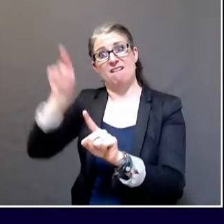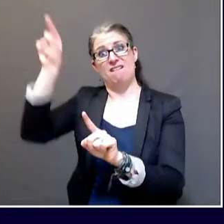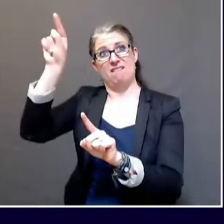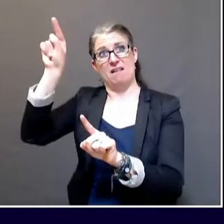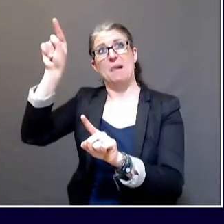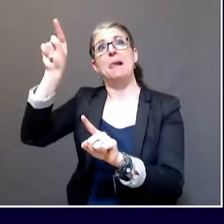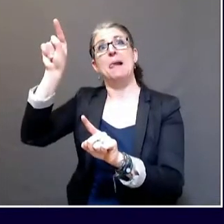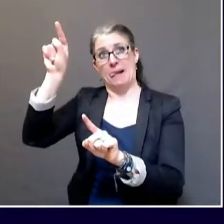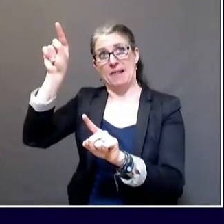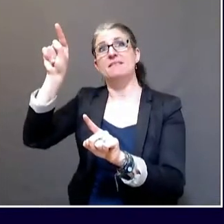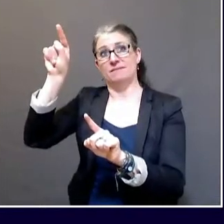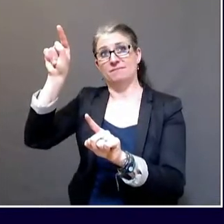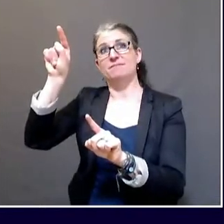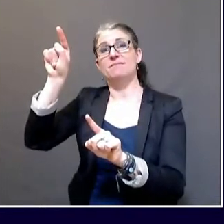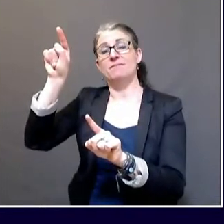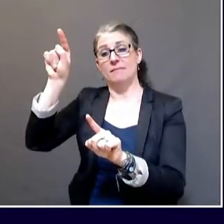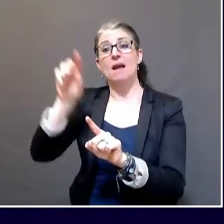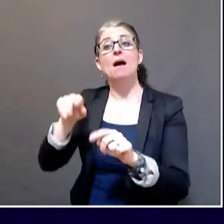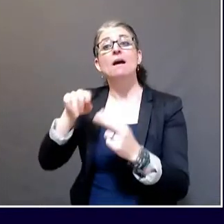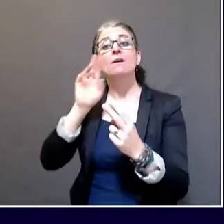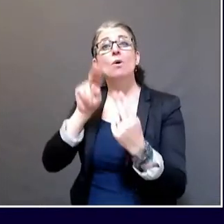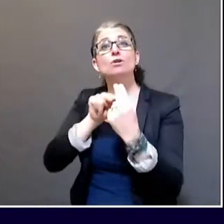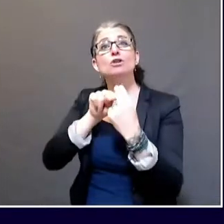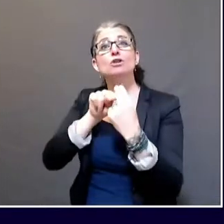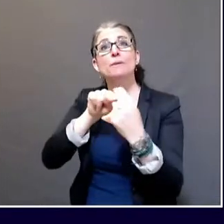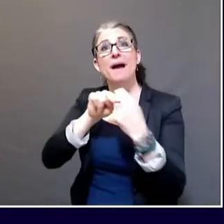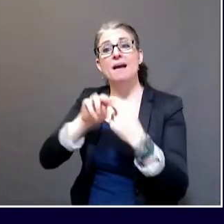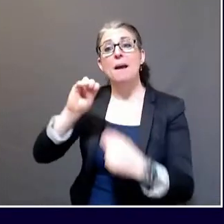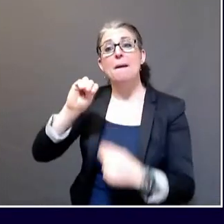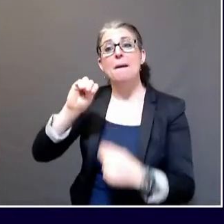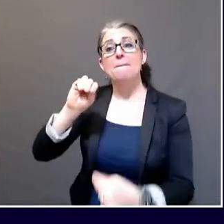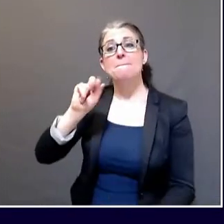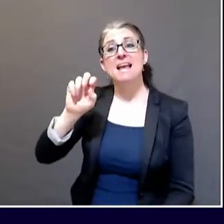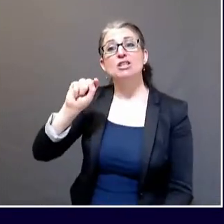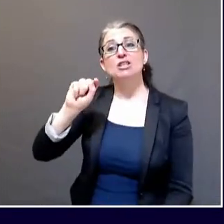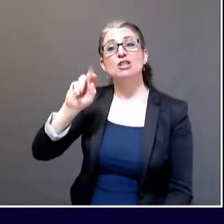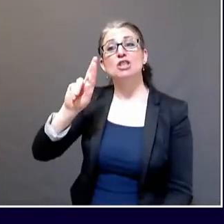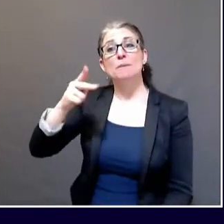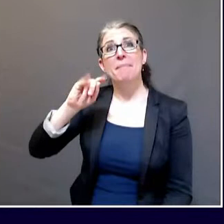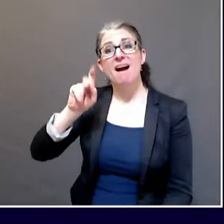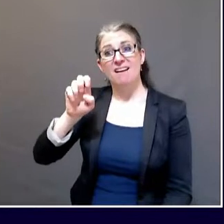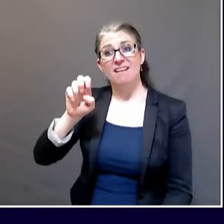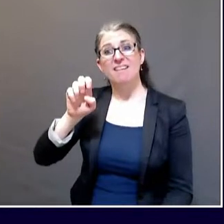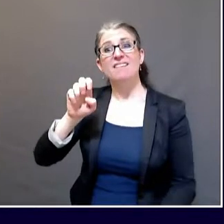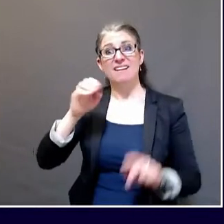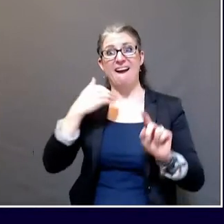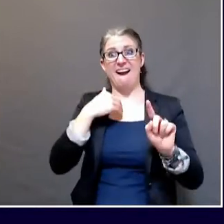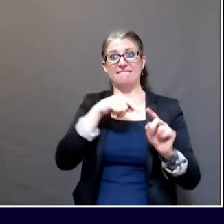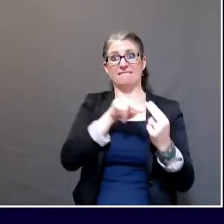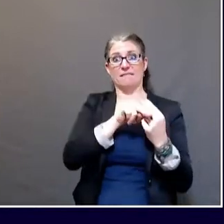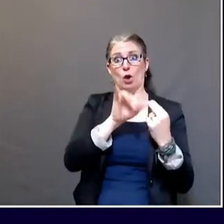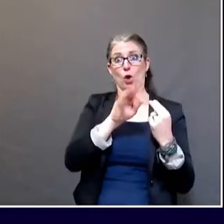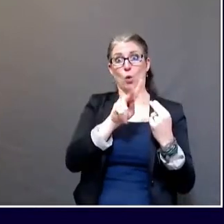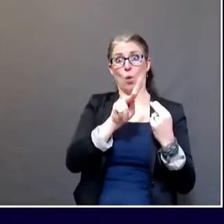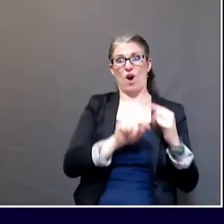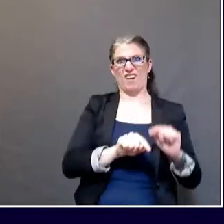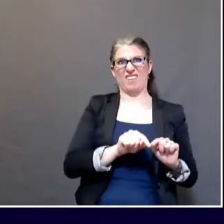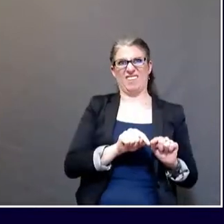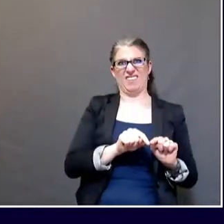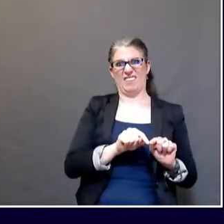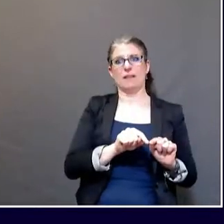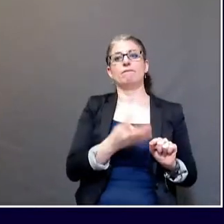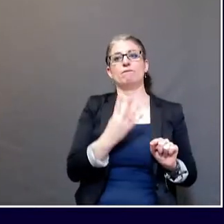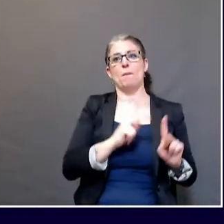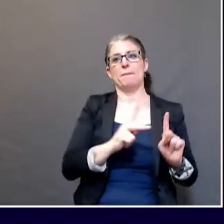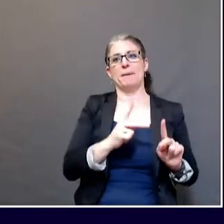in York, where we are aware of 4 cases. At the Alfred Fire Department, also in York County, where we are aware